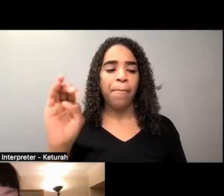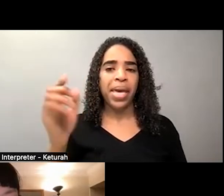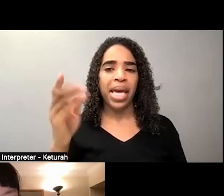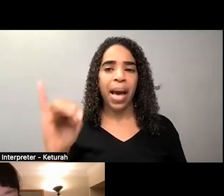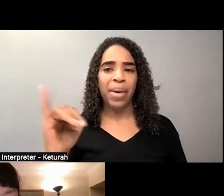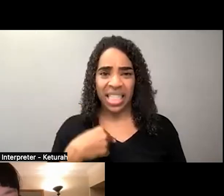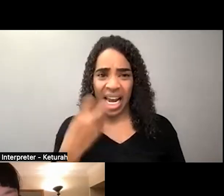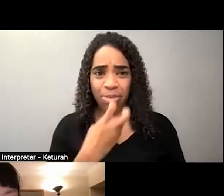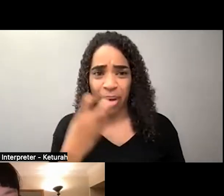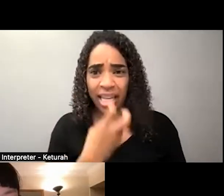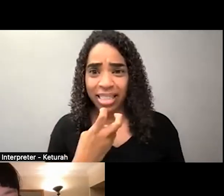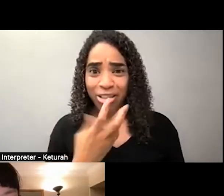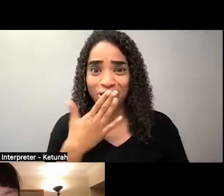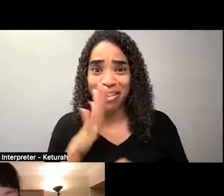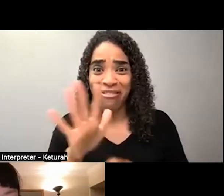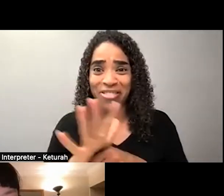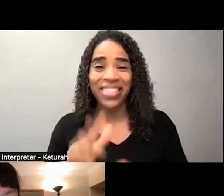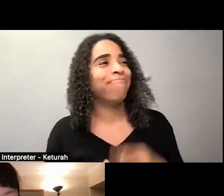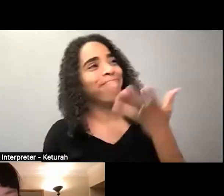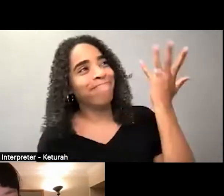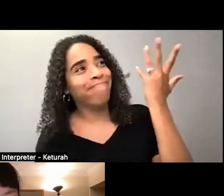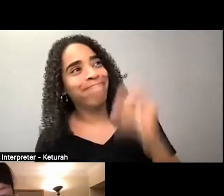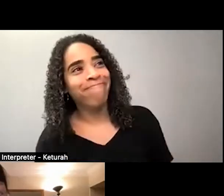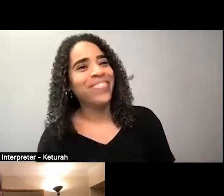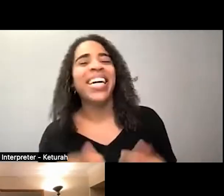Or good enough, at least.